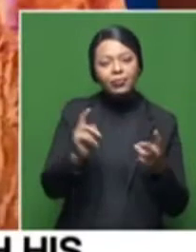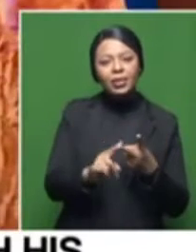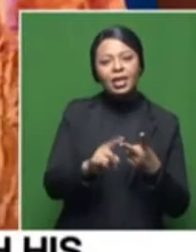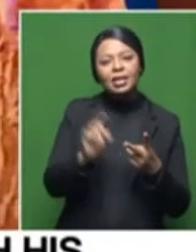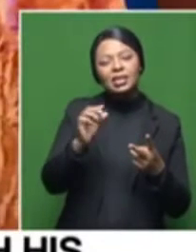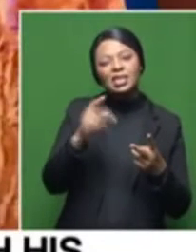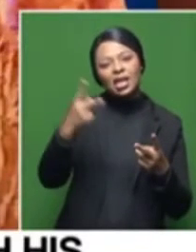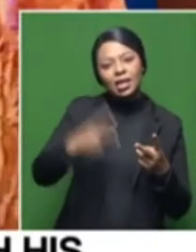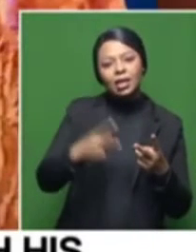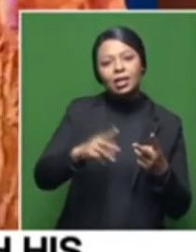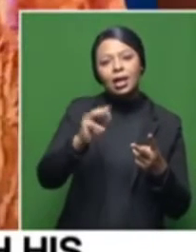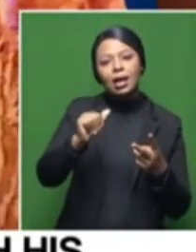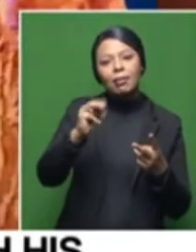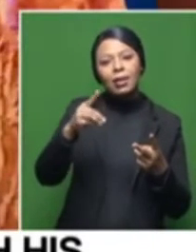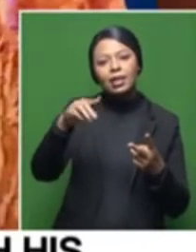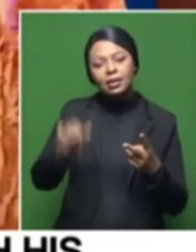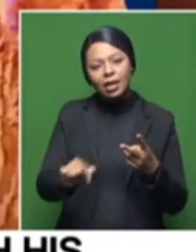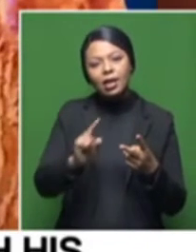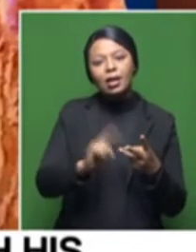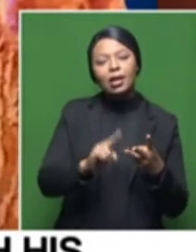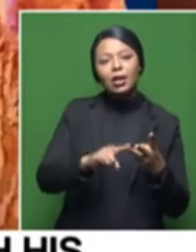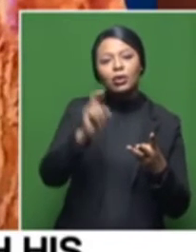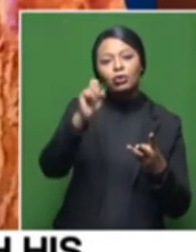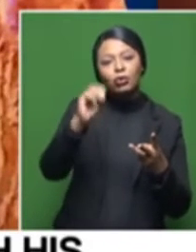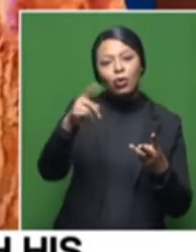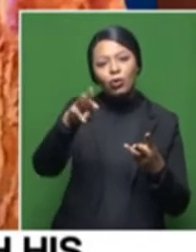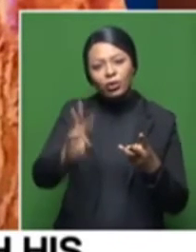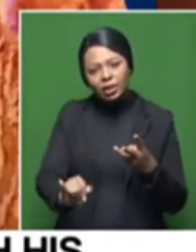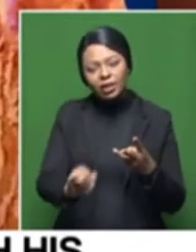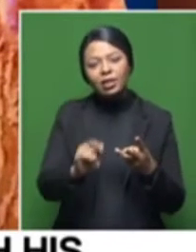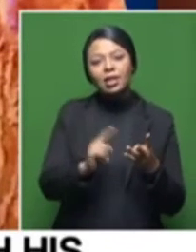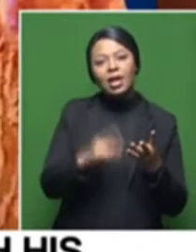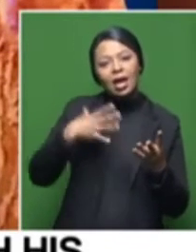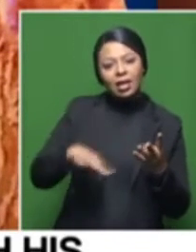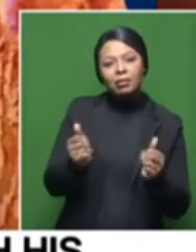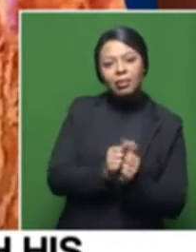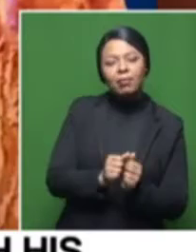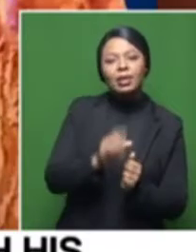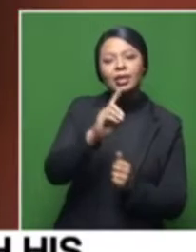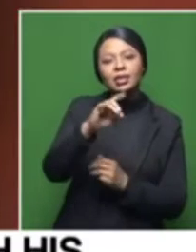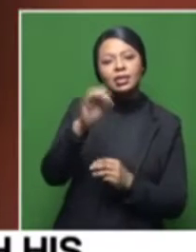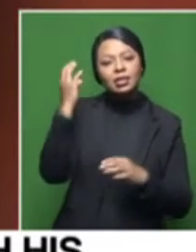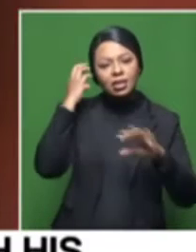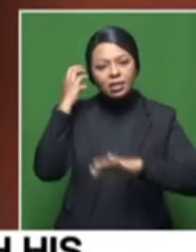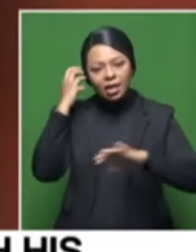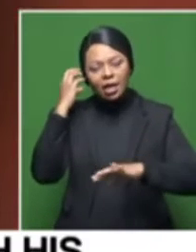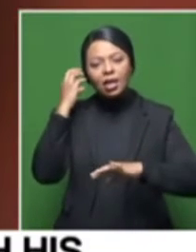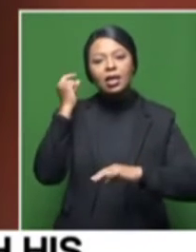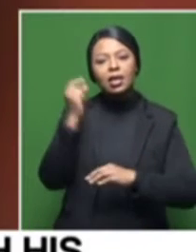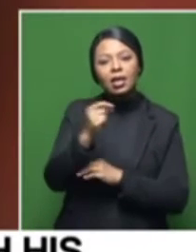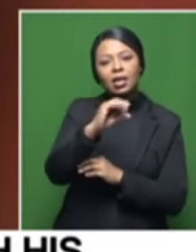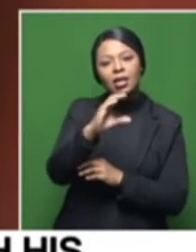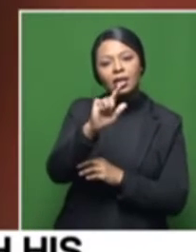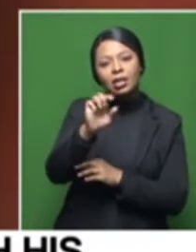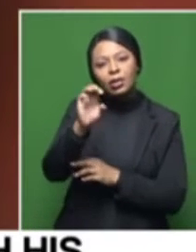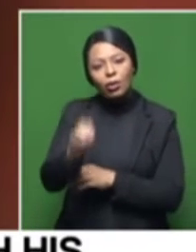Modiga on CRP. I have another one with DJ Cleo and Lady Zamar. And like I said, I love collaborations. I